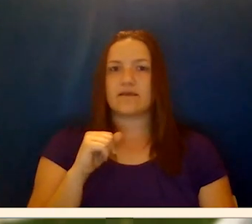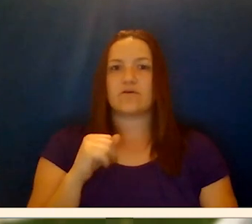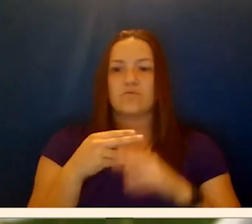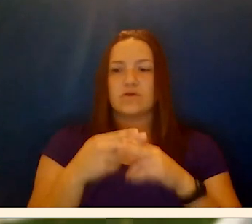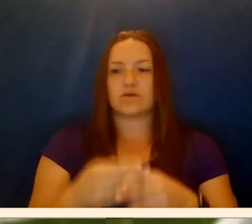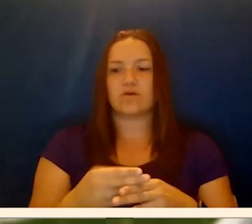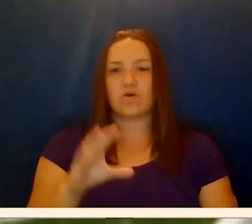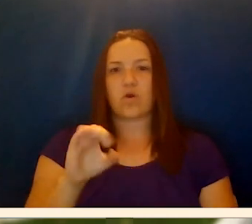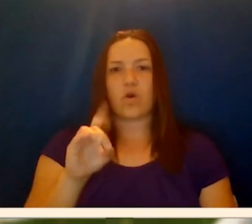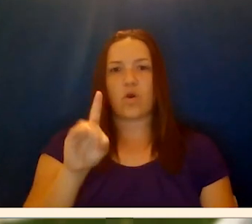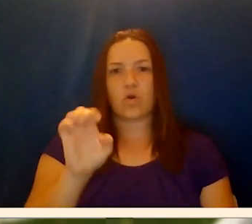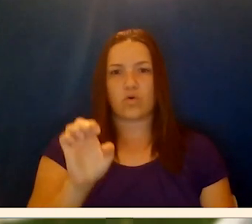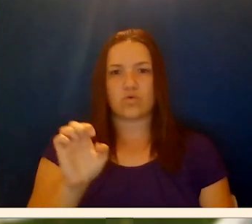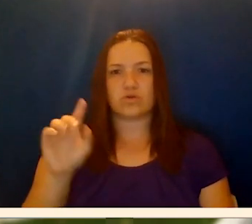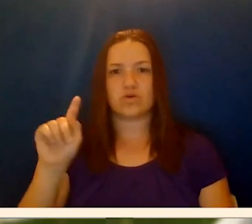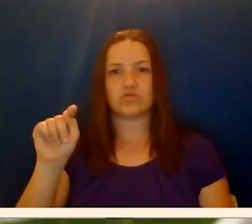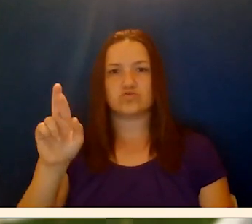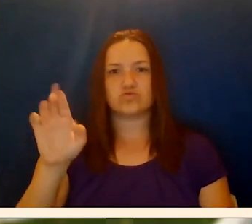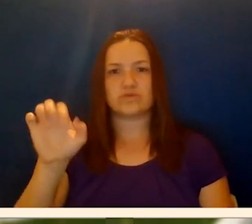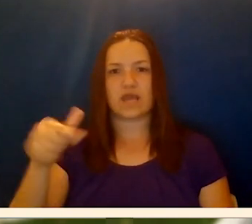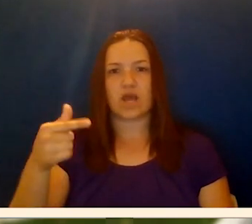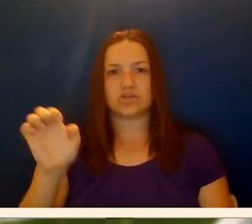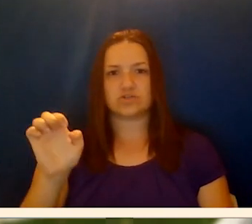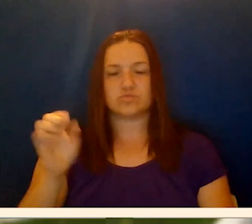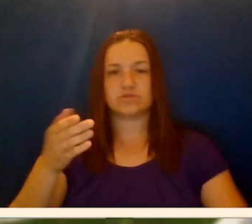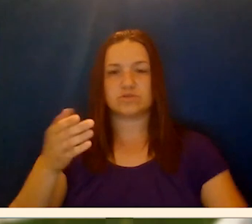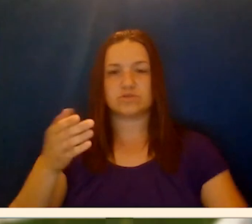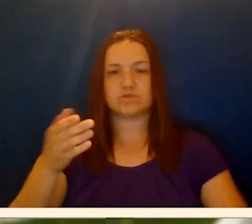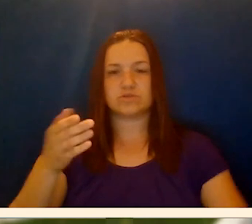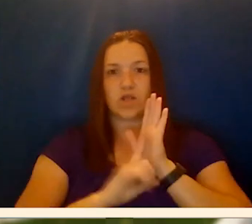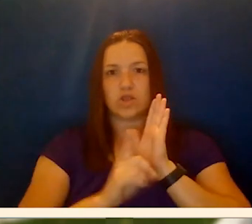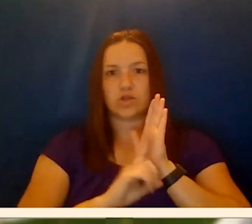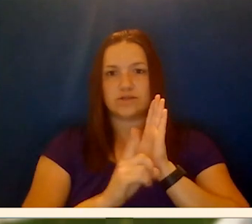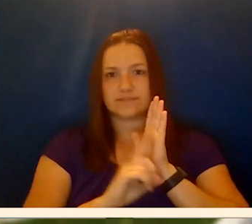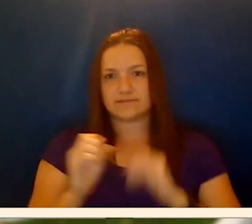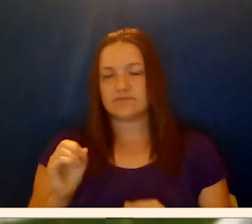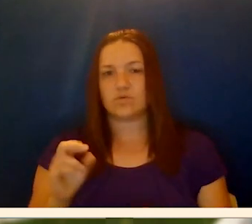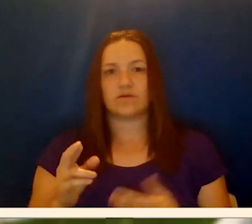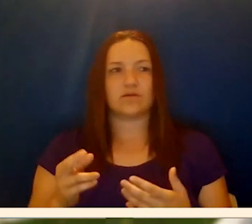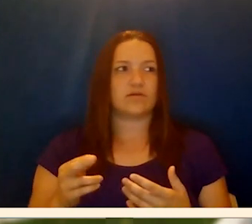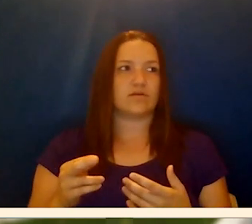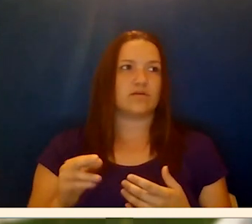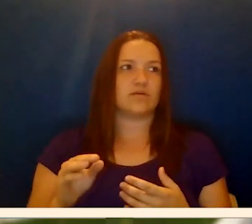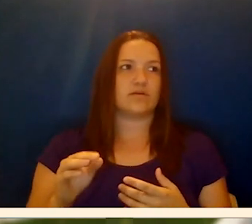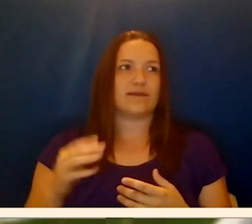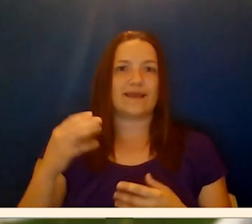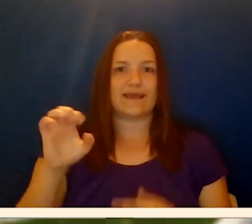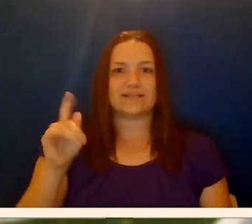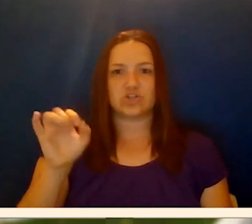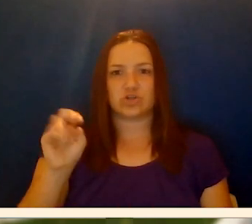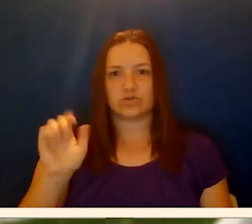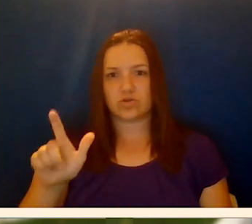code triage, which is kind of, code alert, or a external disaster or